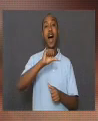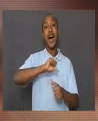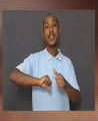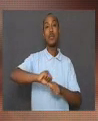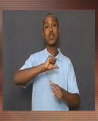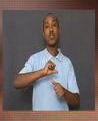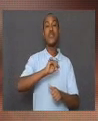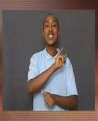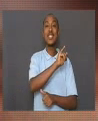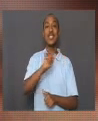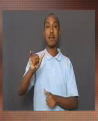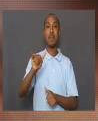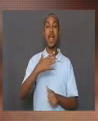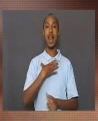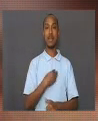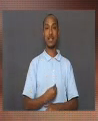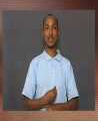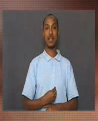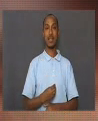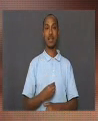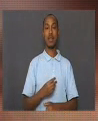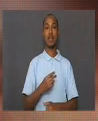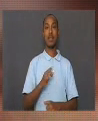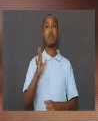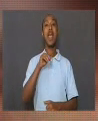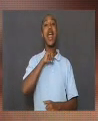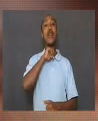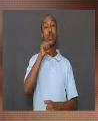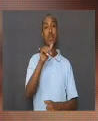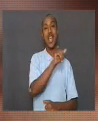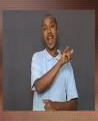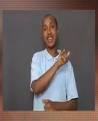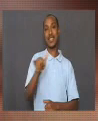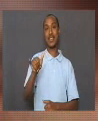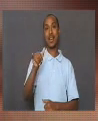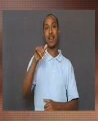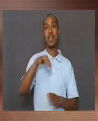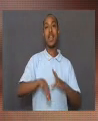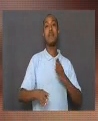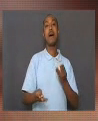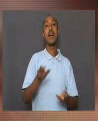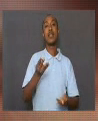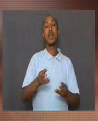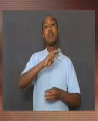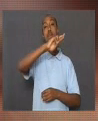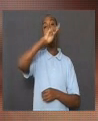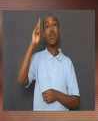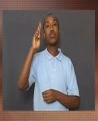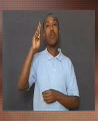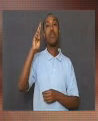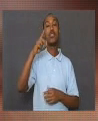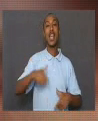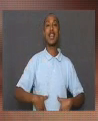Atoms of the same element may not be identical in mass because of